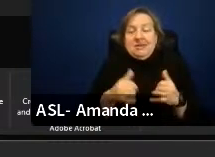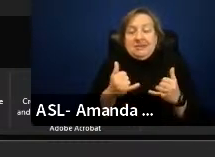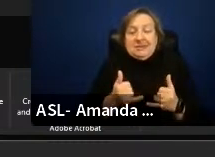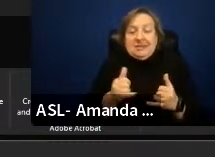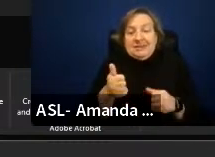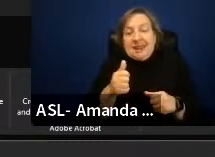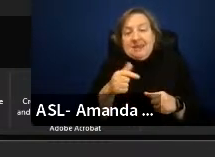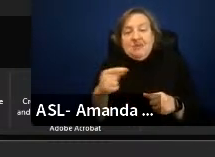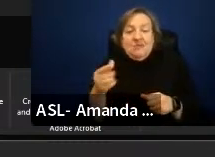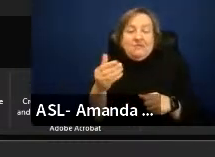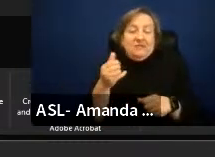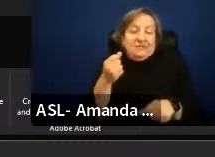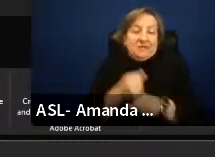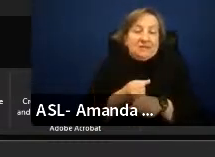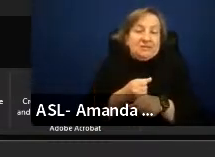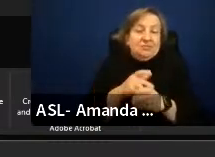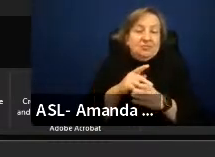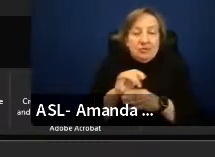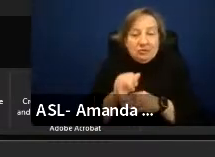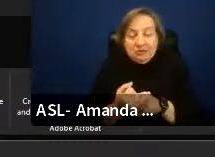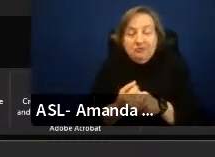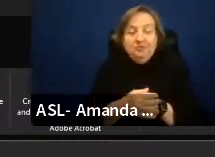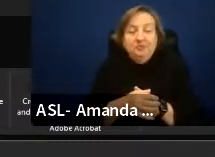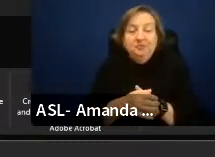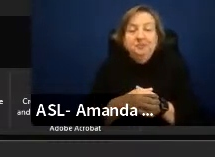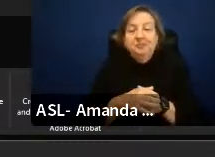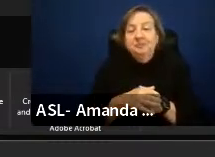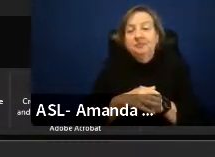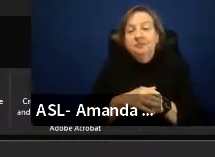10-year, 15-year project.